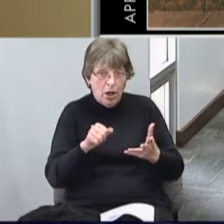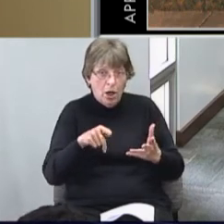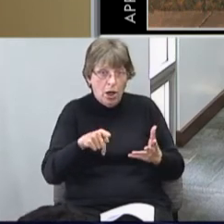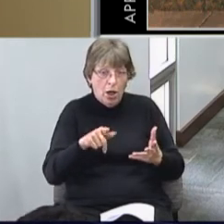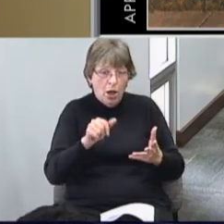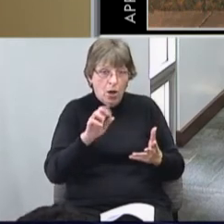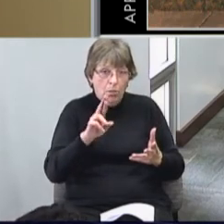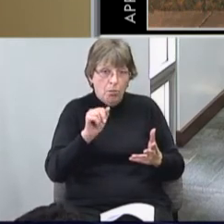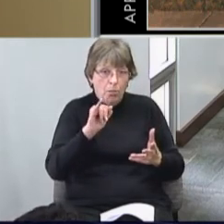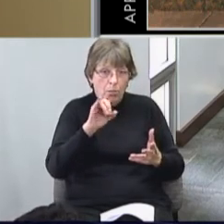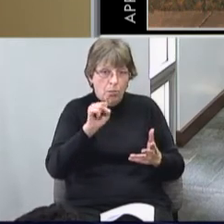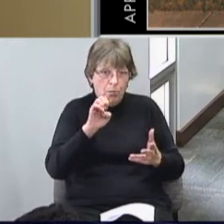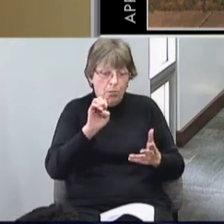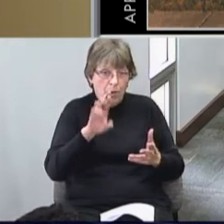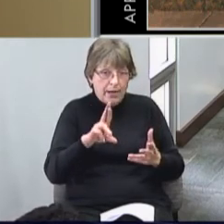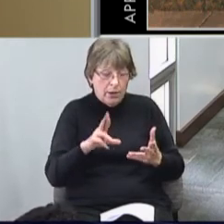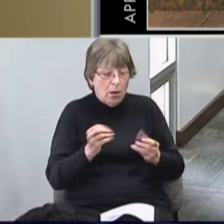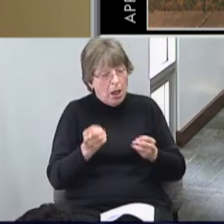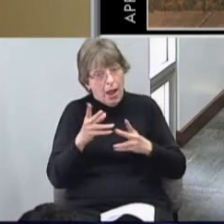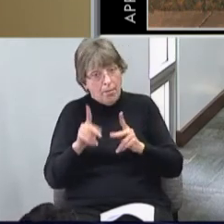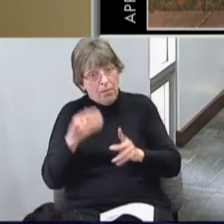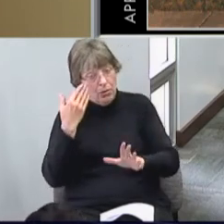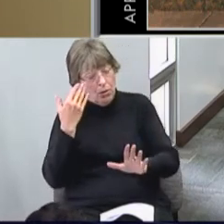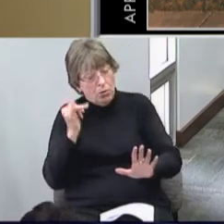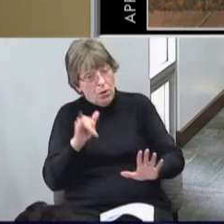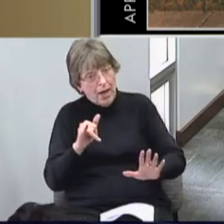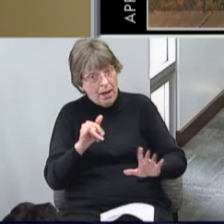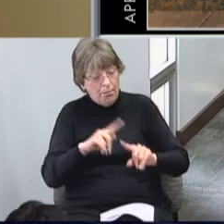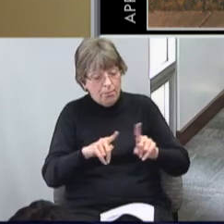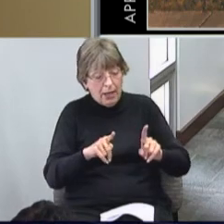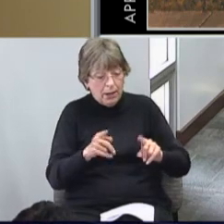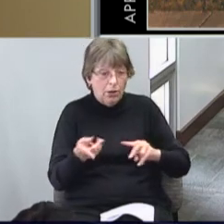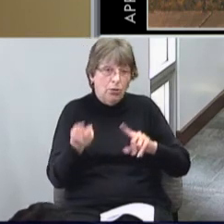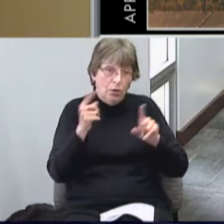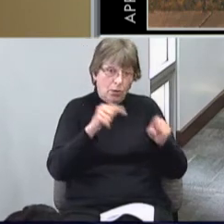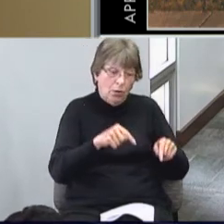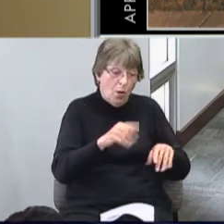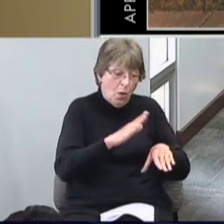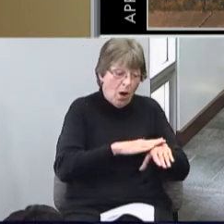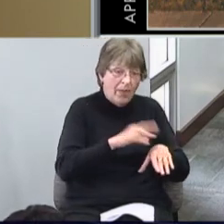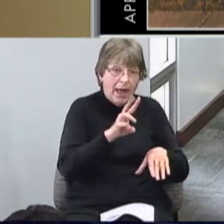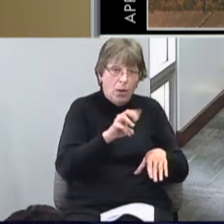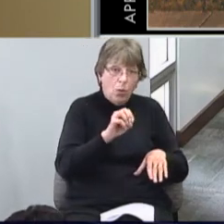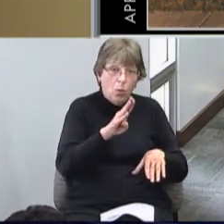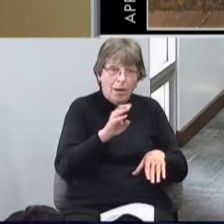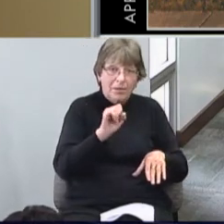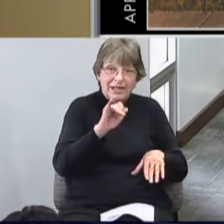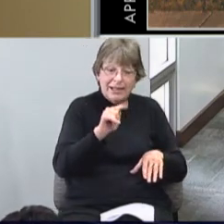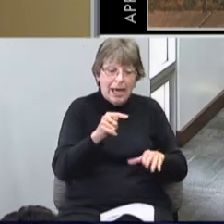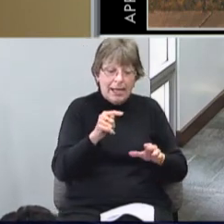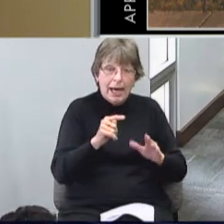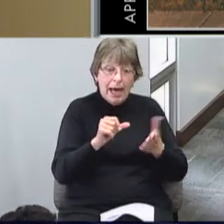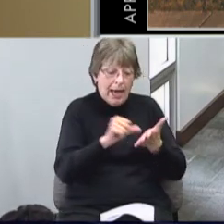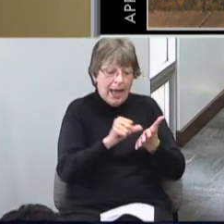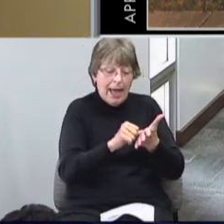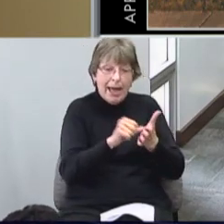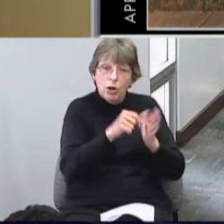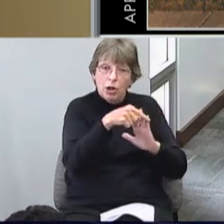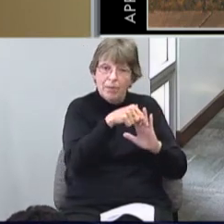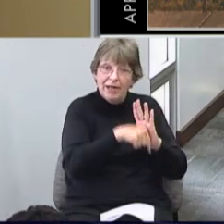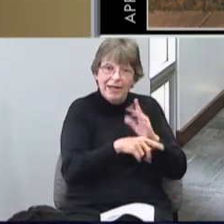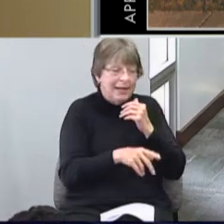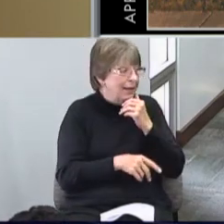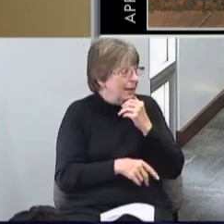don't know that they can. You can go onto the appraiser's property website and look up details about a property. And so